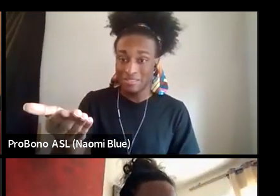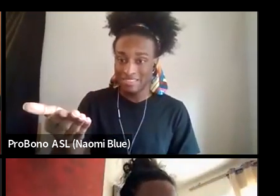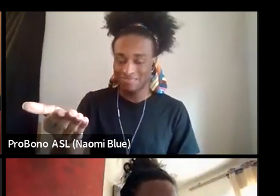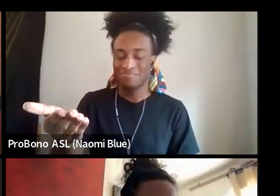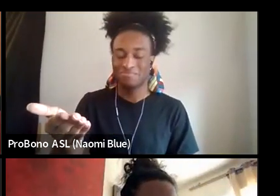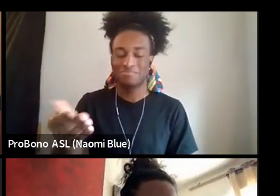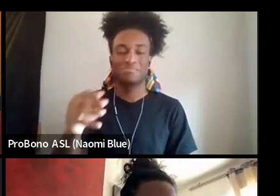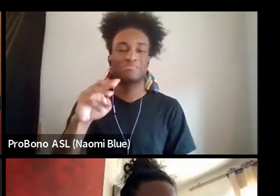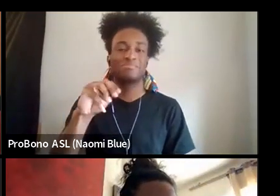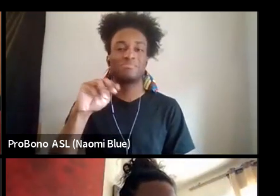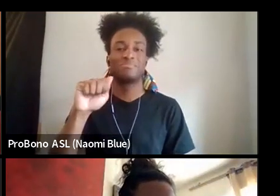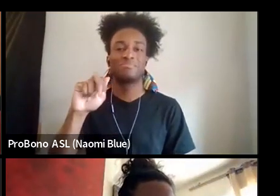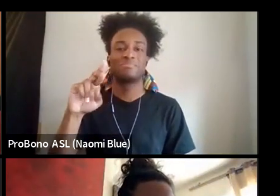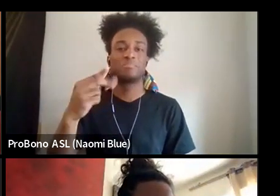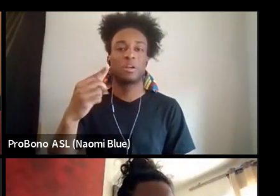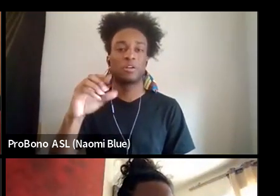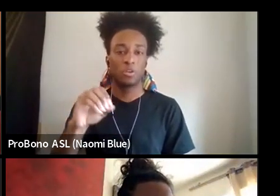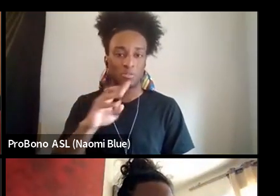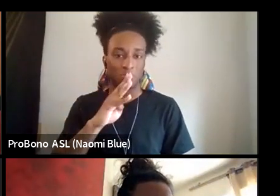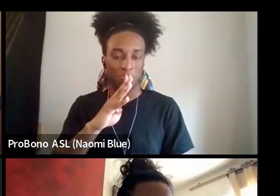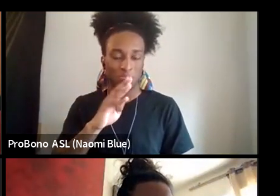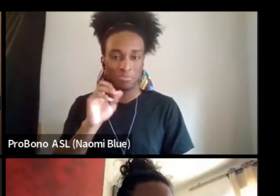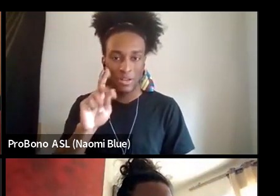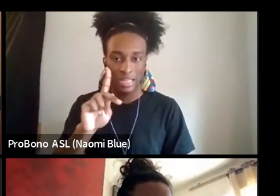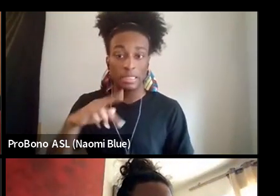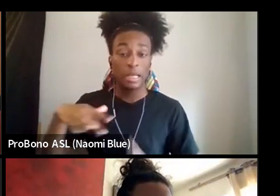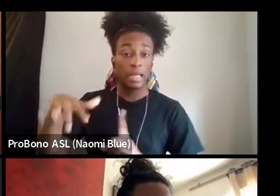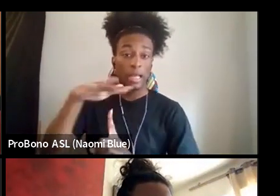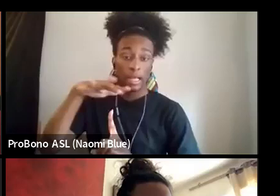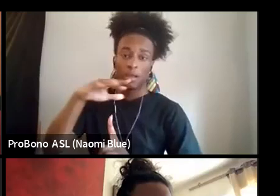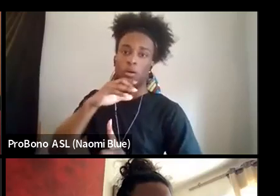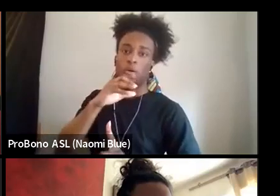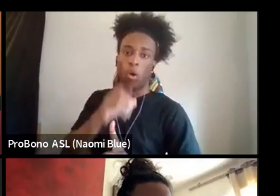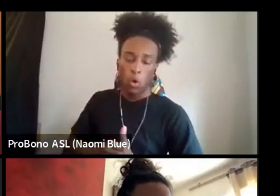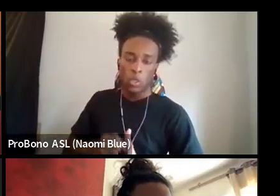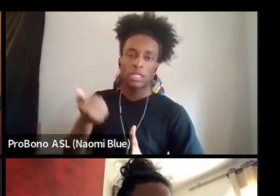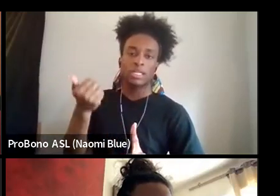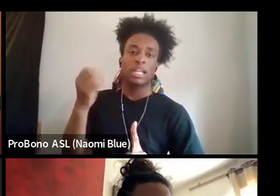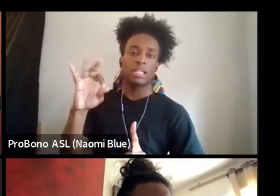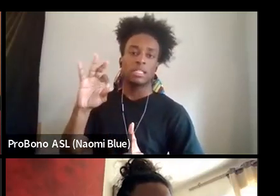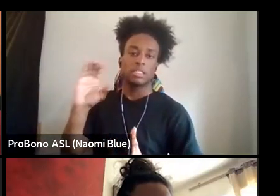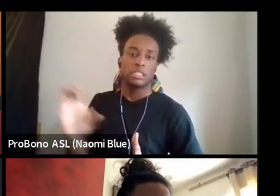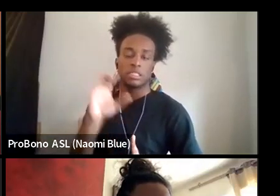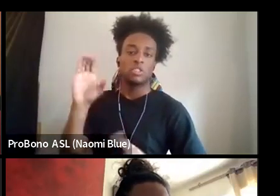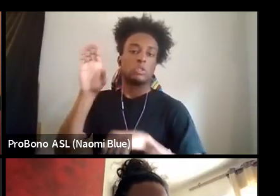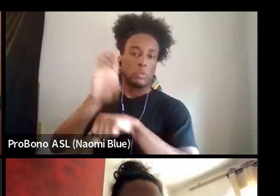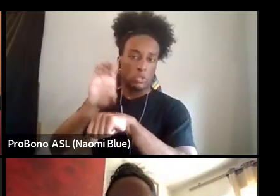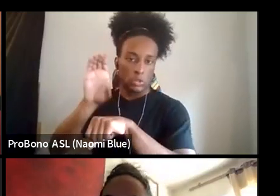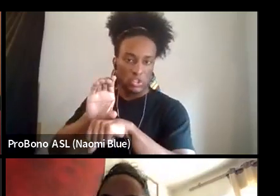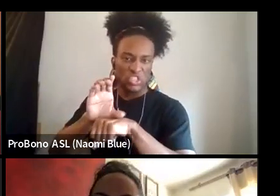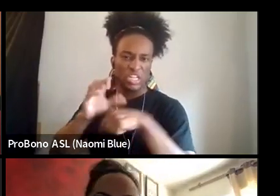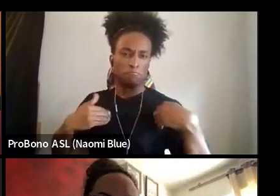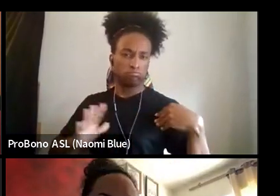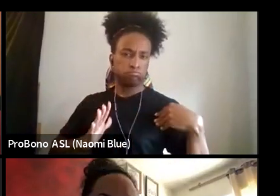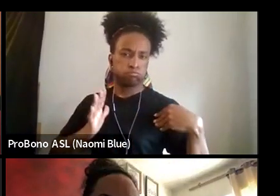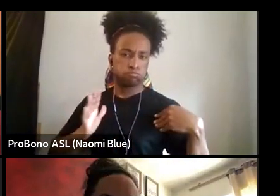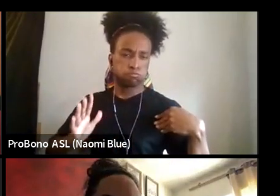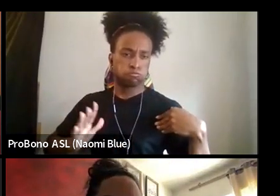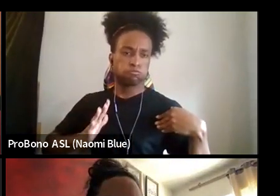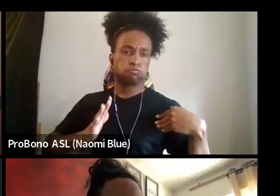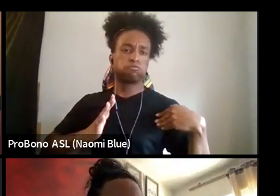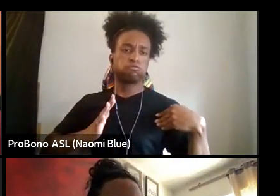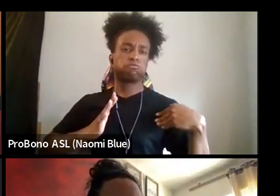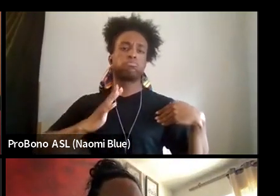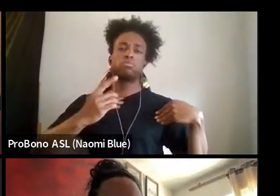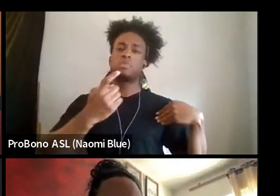Okay. The setting is an old 19th century church with very ornate stained glass windows